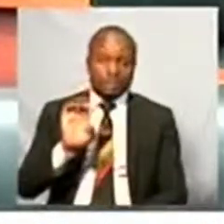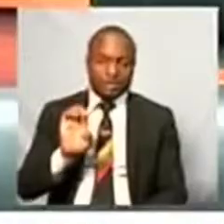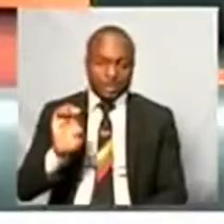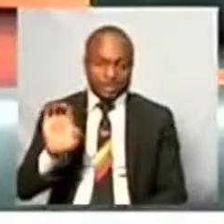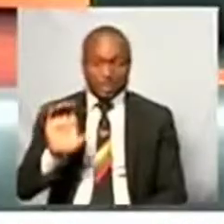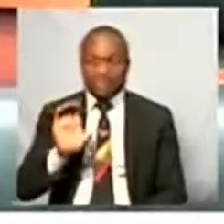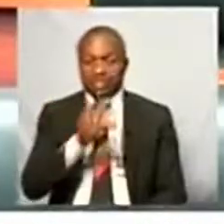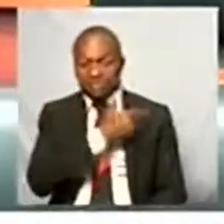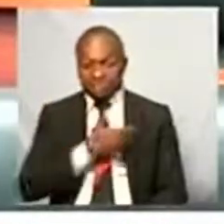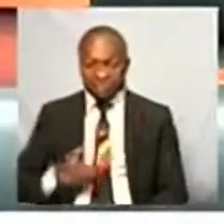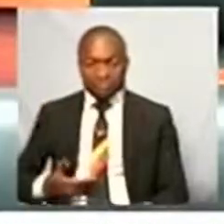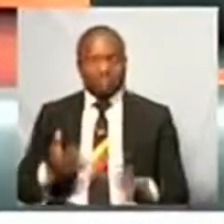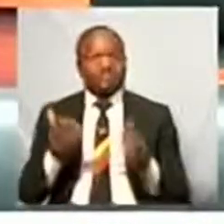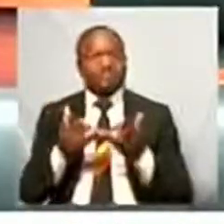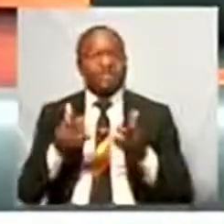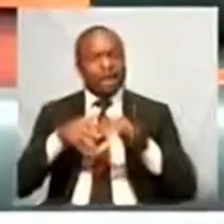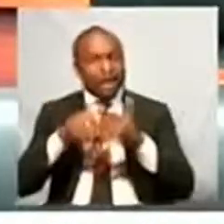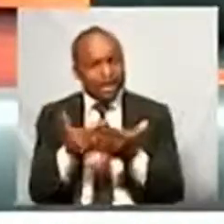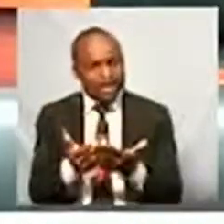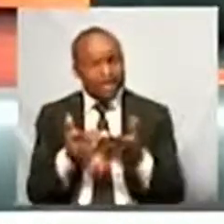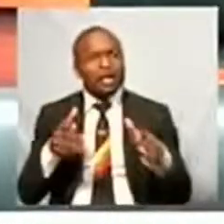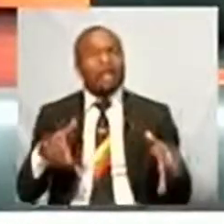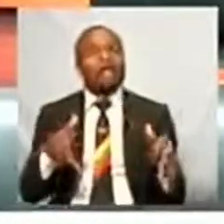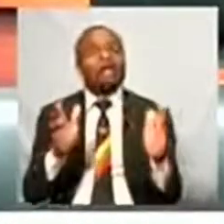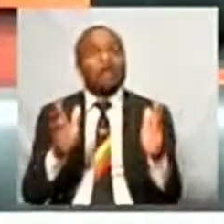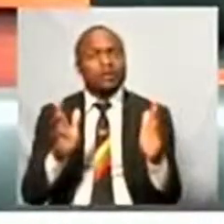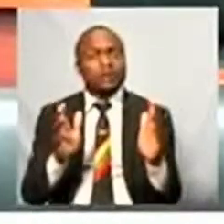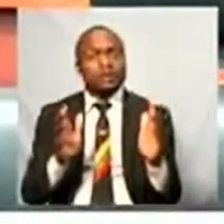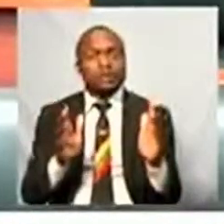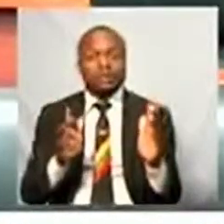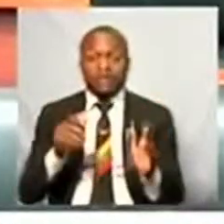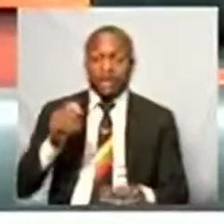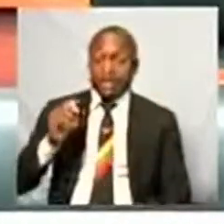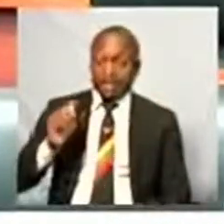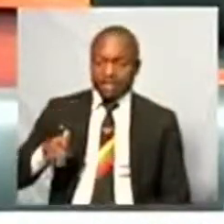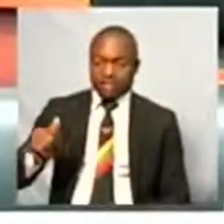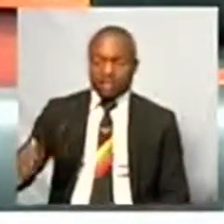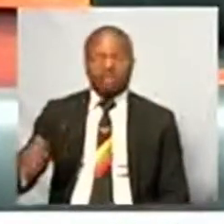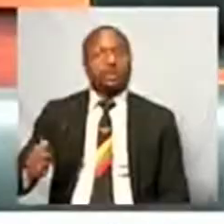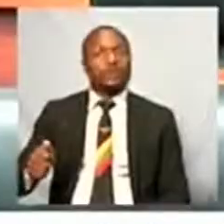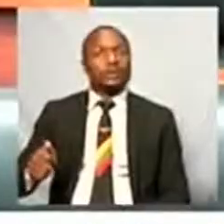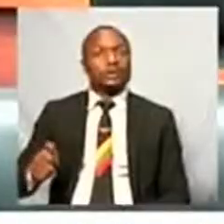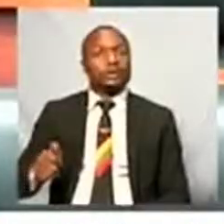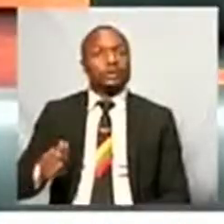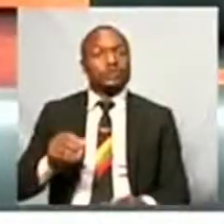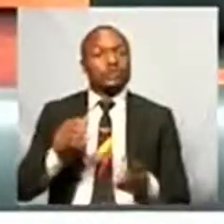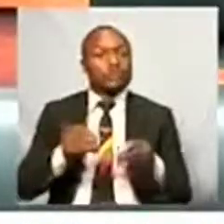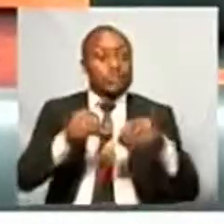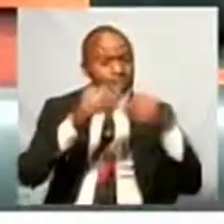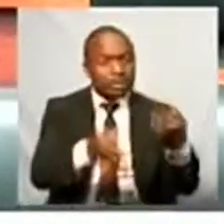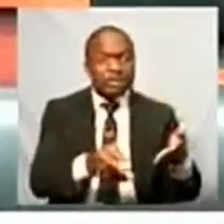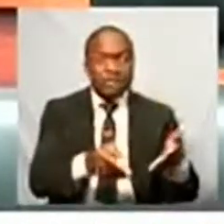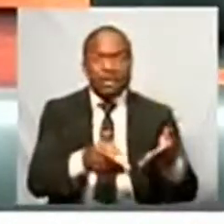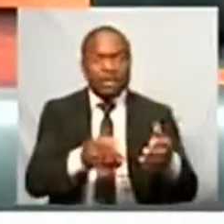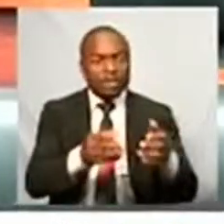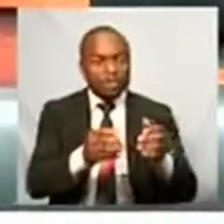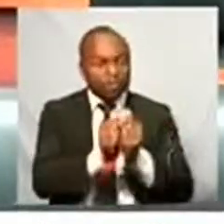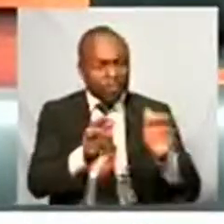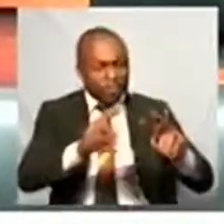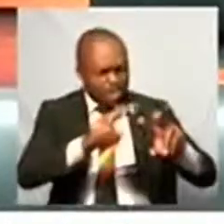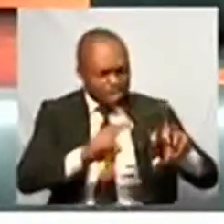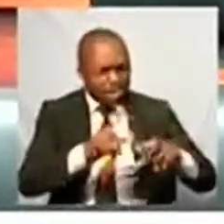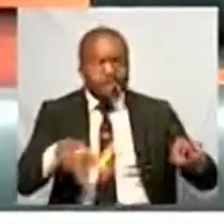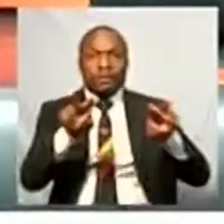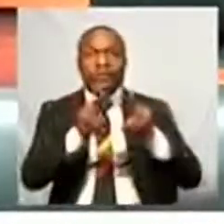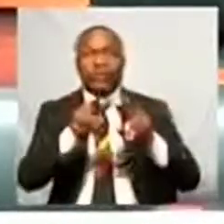serious. How do you, Mr. Speaker, allow an asset to be pledged as collateral without actually checking its value? But Mr.